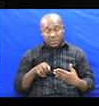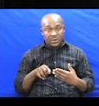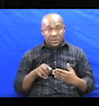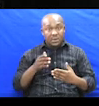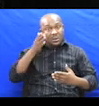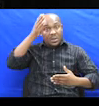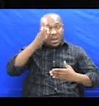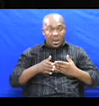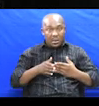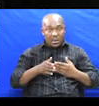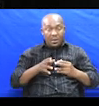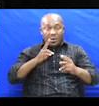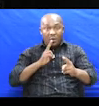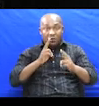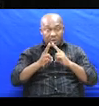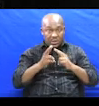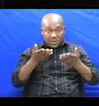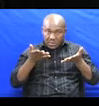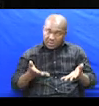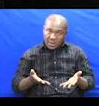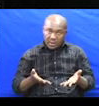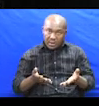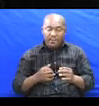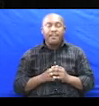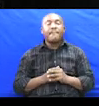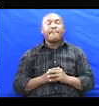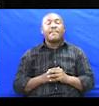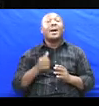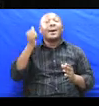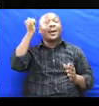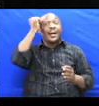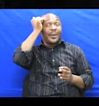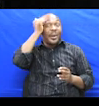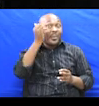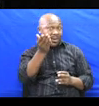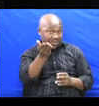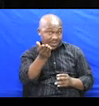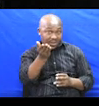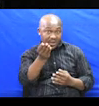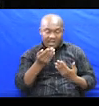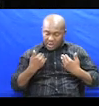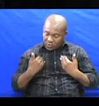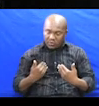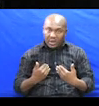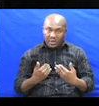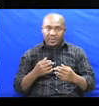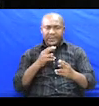and that is the end of our discussion today. Remember,